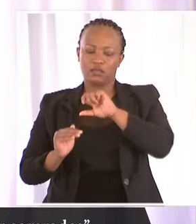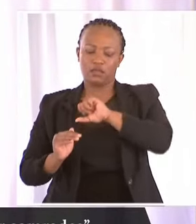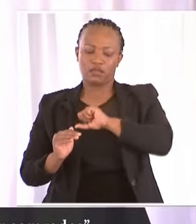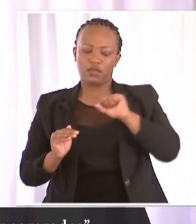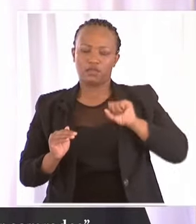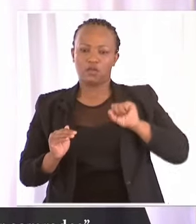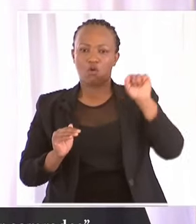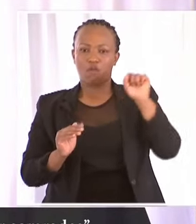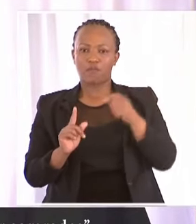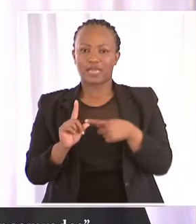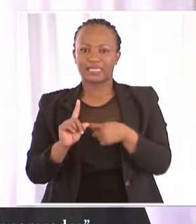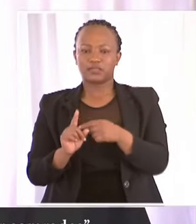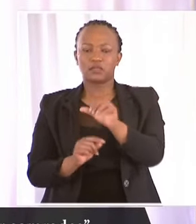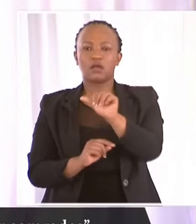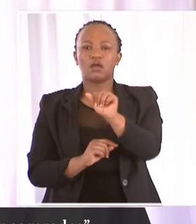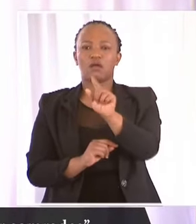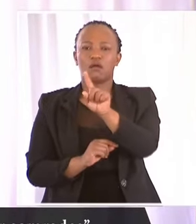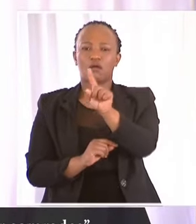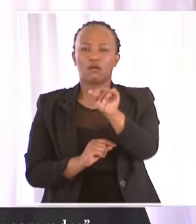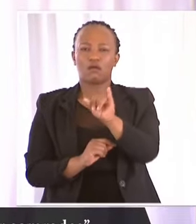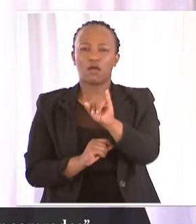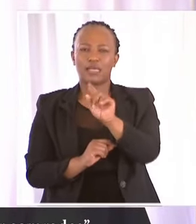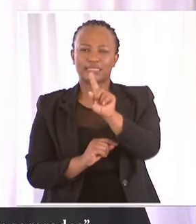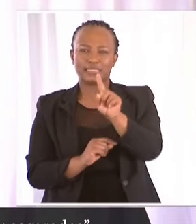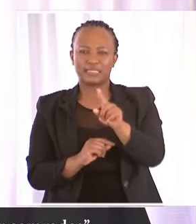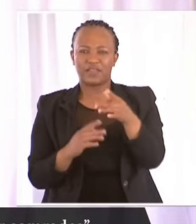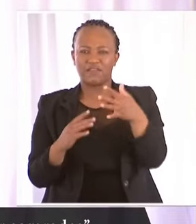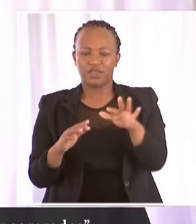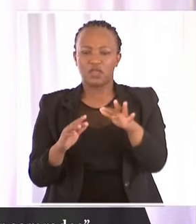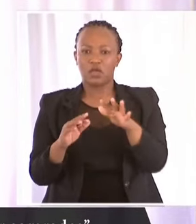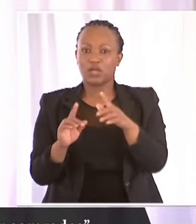his generation worked so hard to achieve,